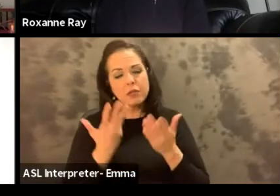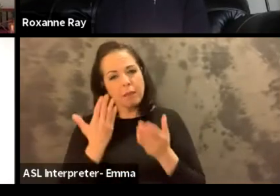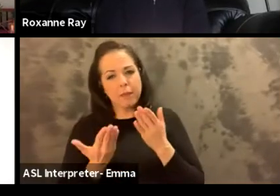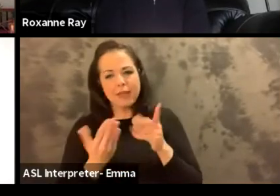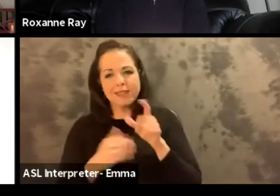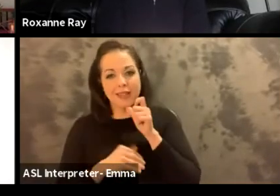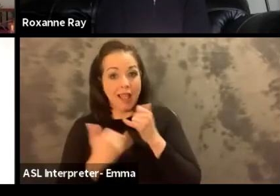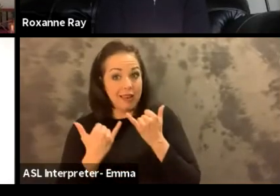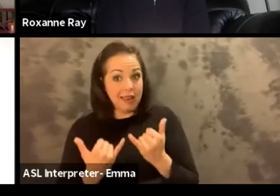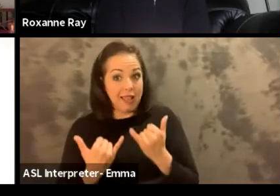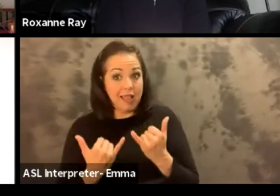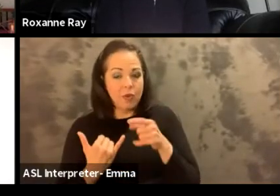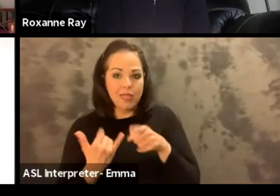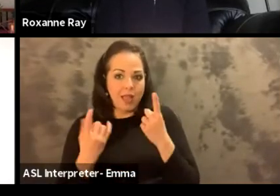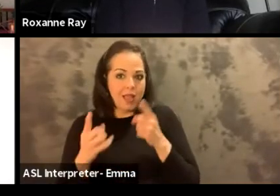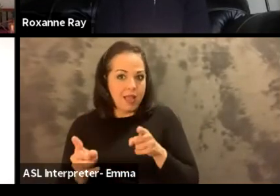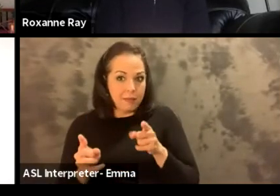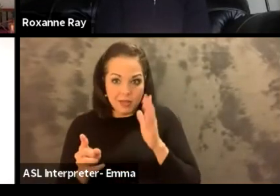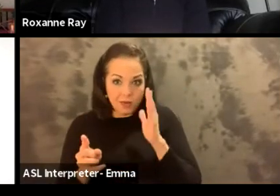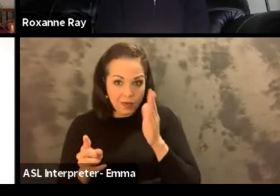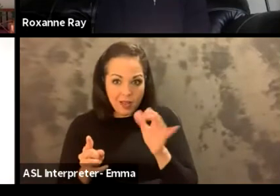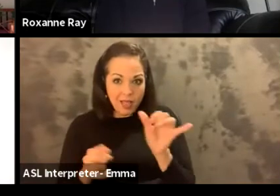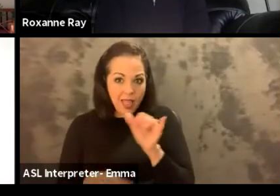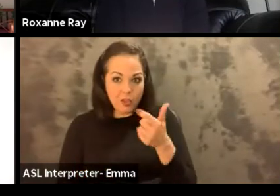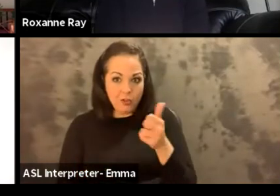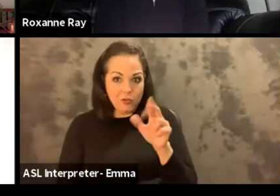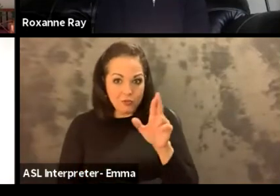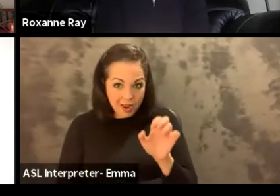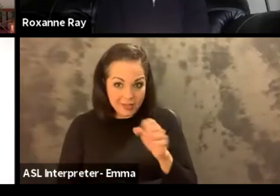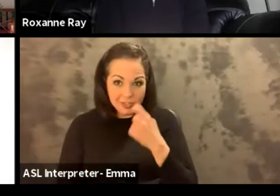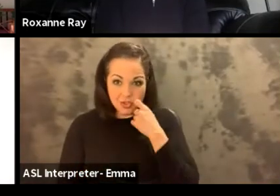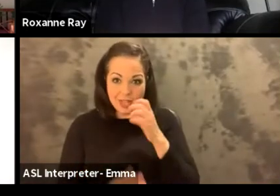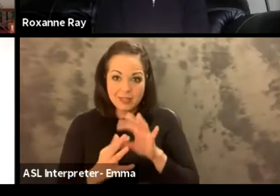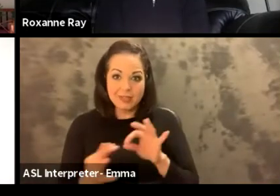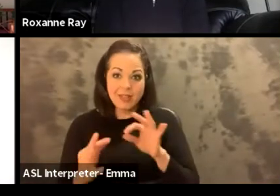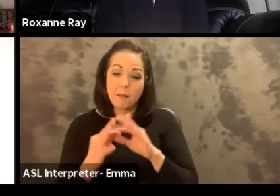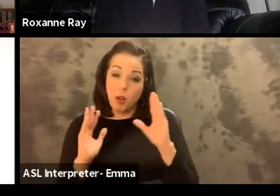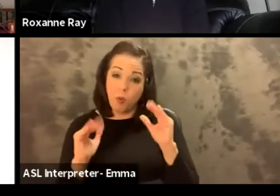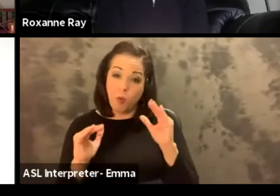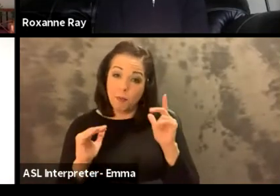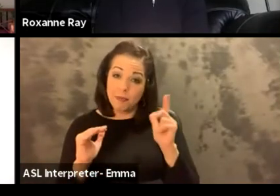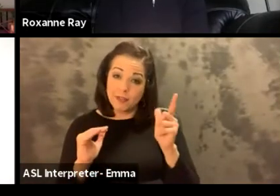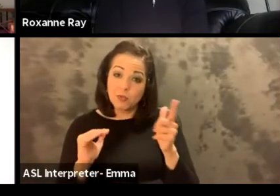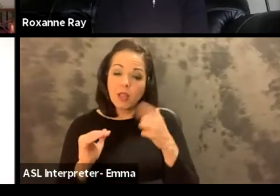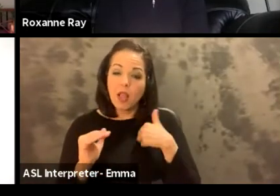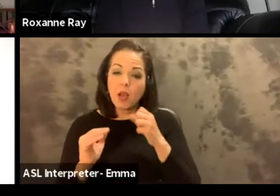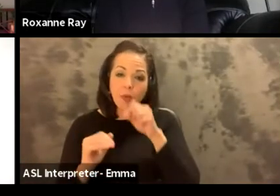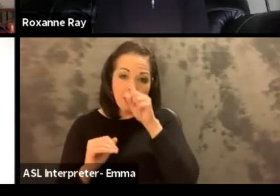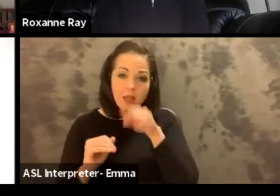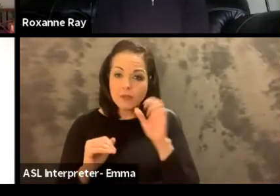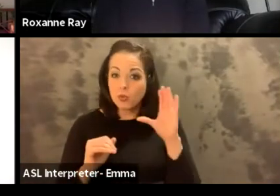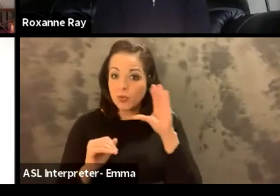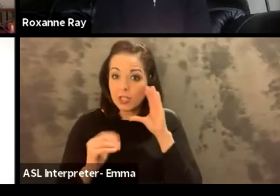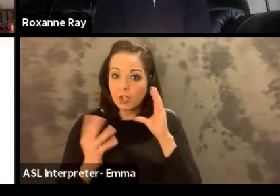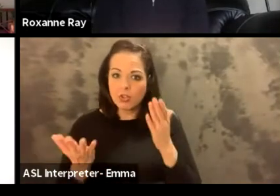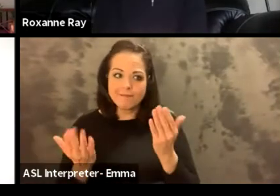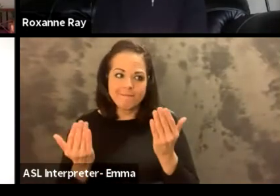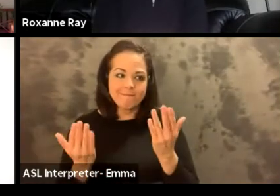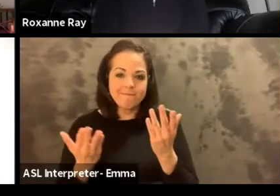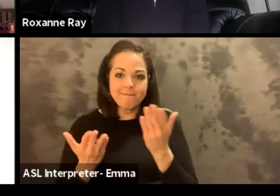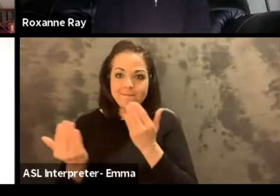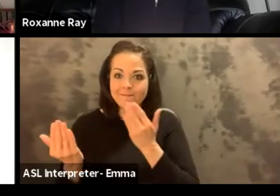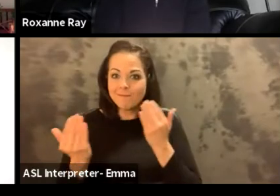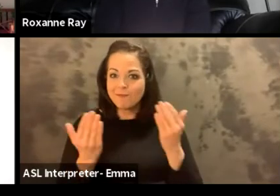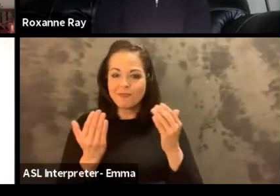right now that this is going to happen, like Grace said, but I hope eventually. I'd love to hear, you know, every kind